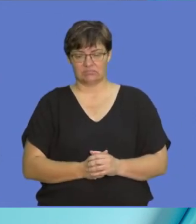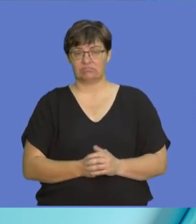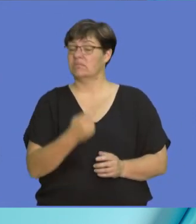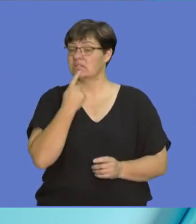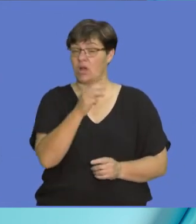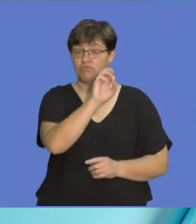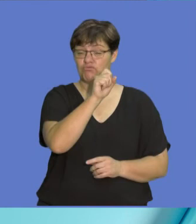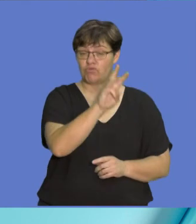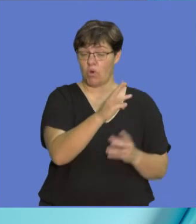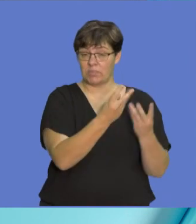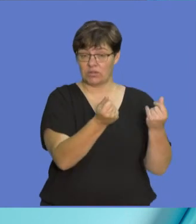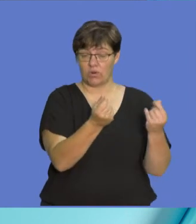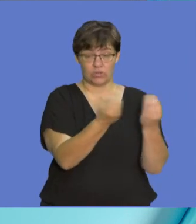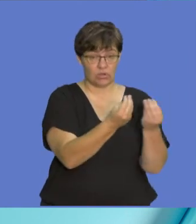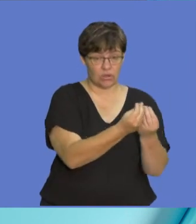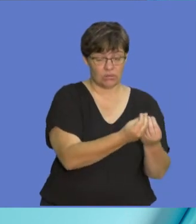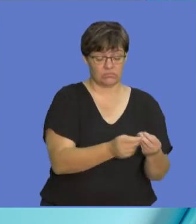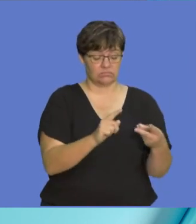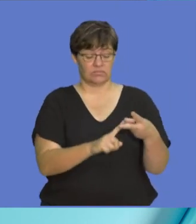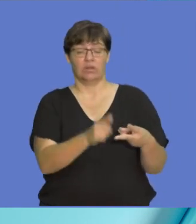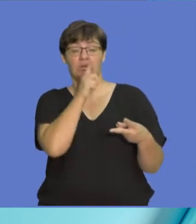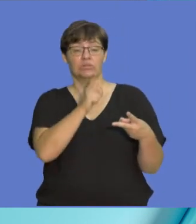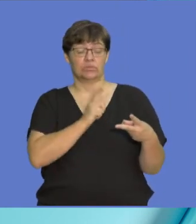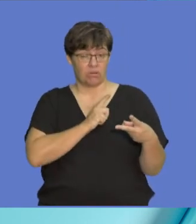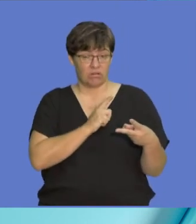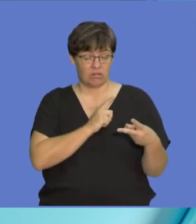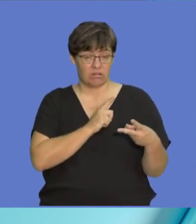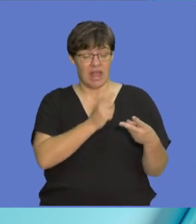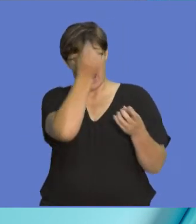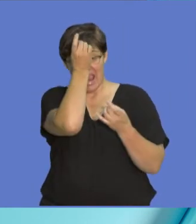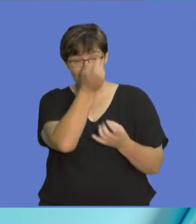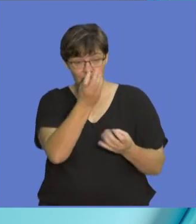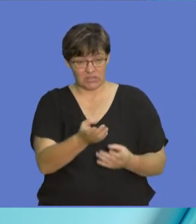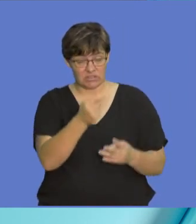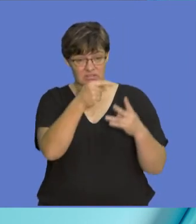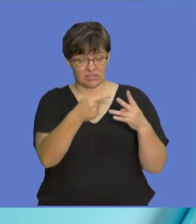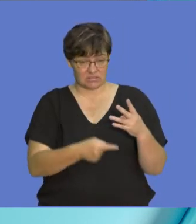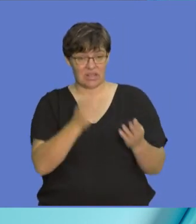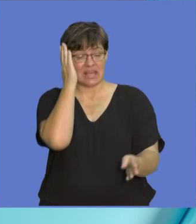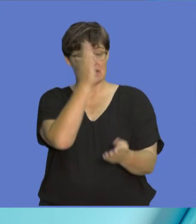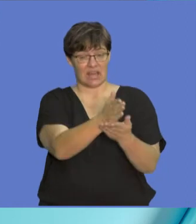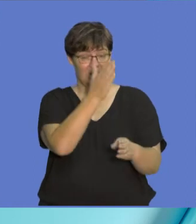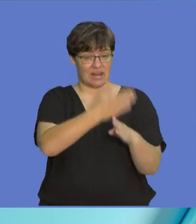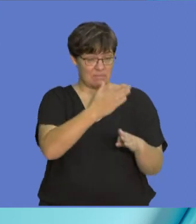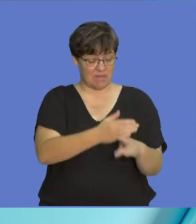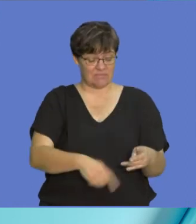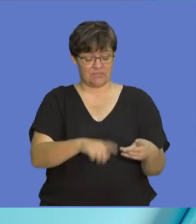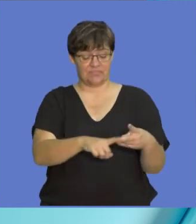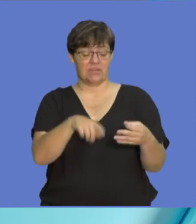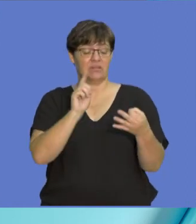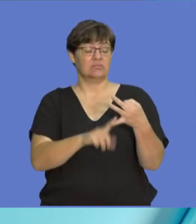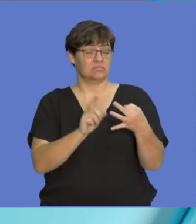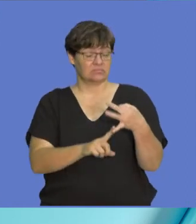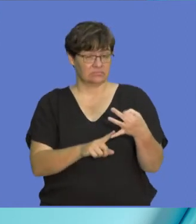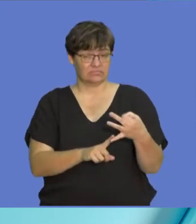material stock. You were told about all the information regarding the direct labor, right? And you were